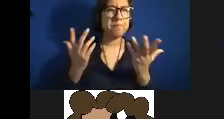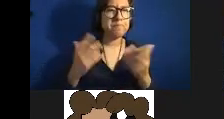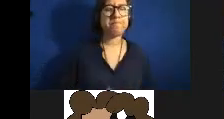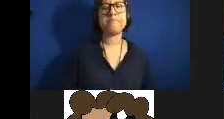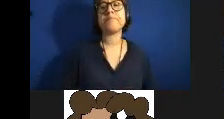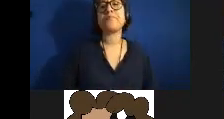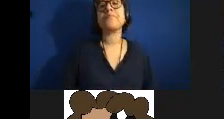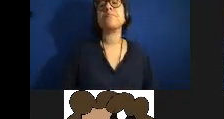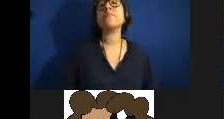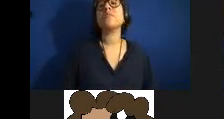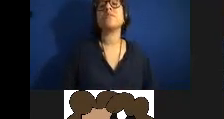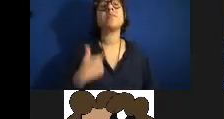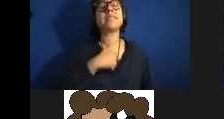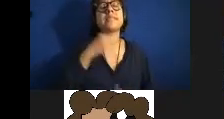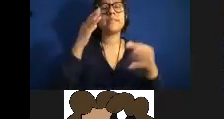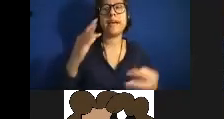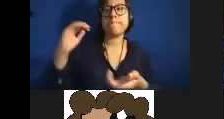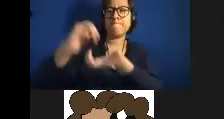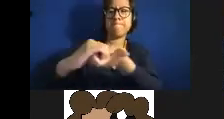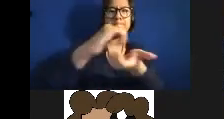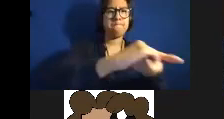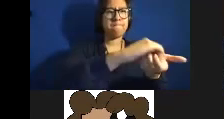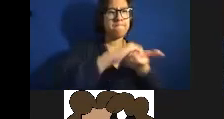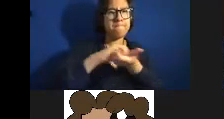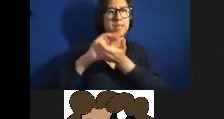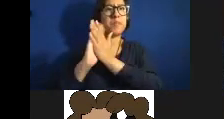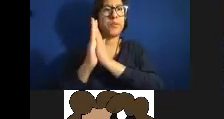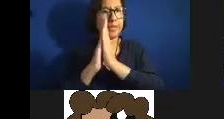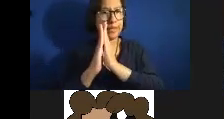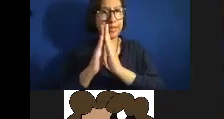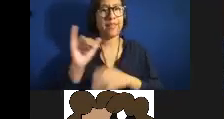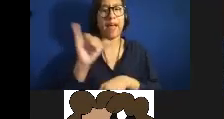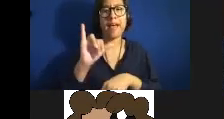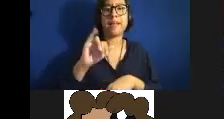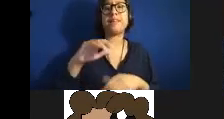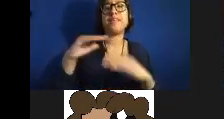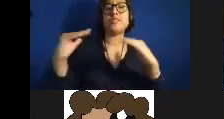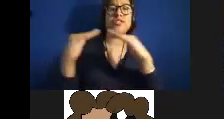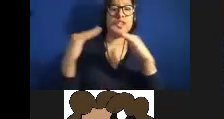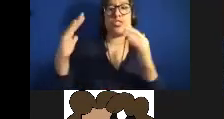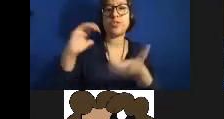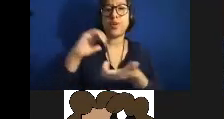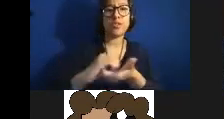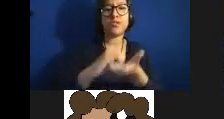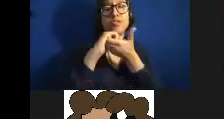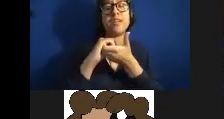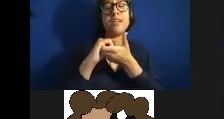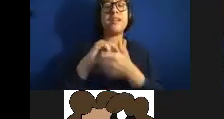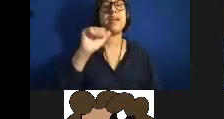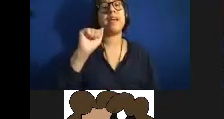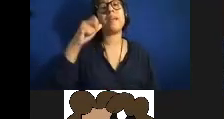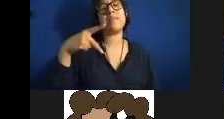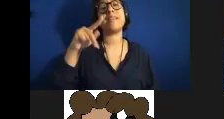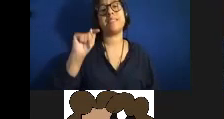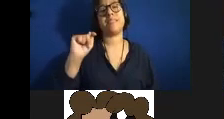of our community organizations that participate in the network, like the Youth Justice Coalition, like Anti-Police Terror Project, and many,